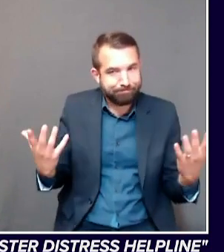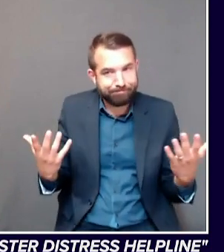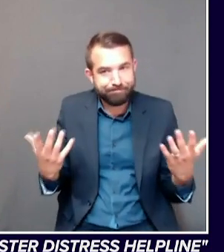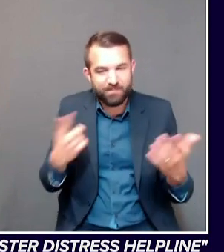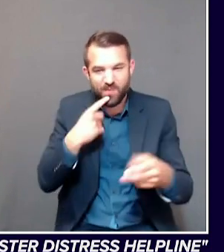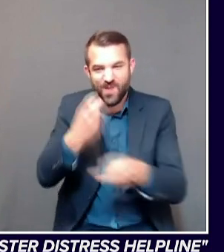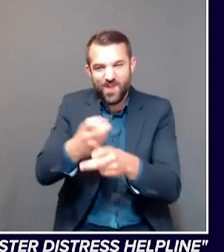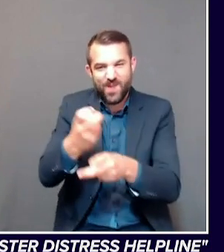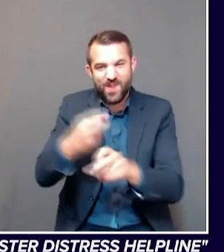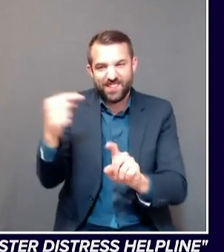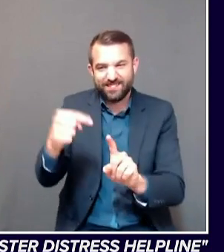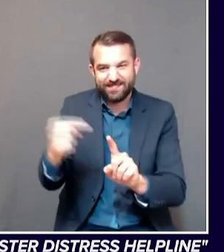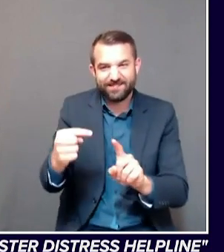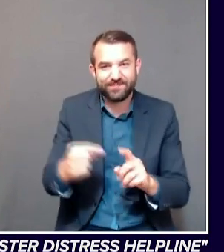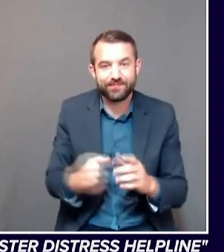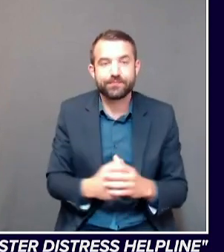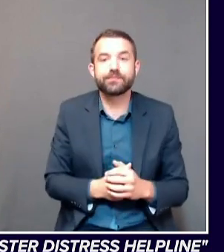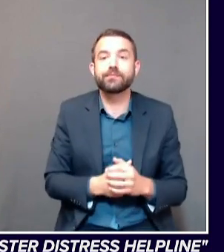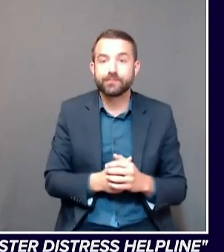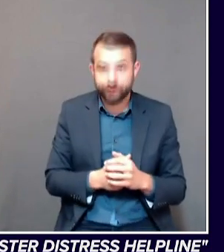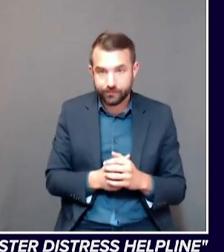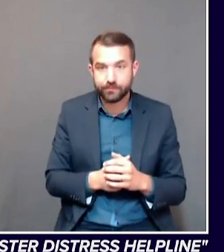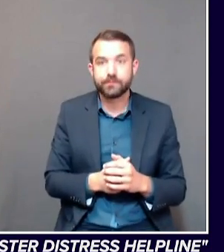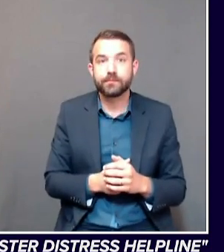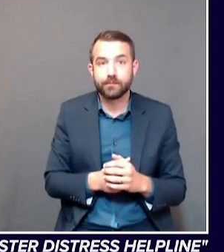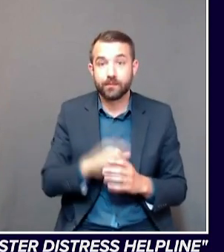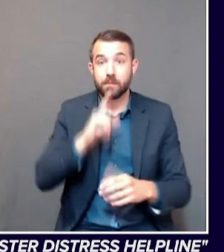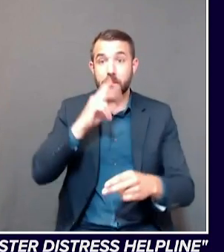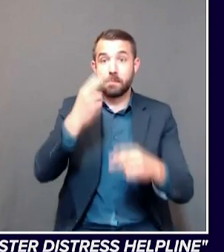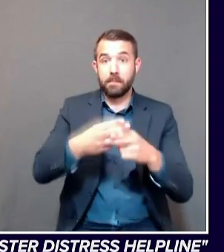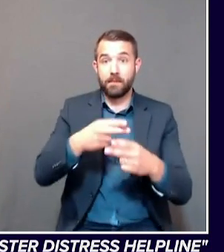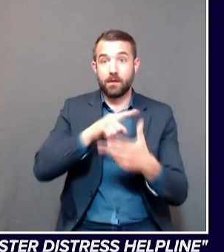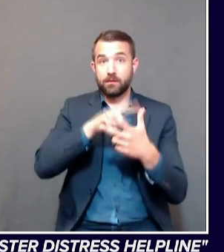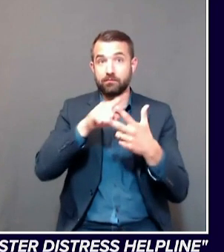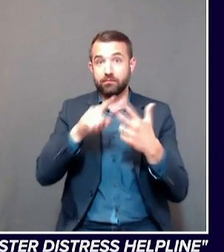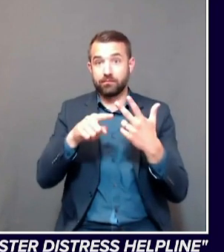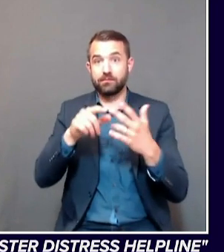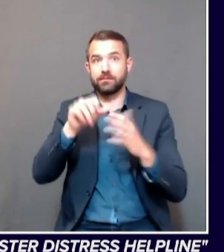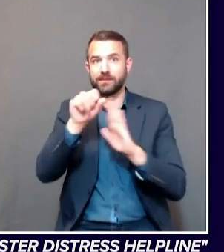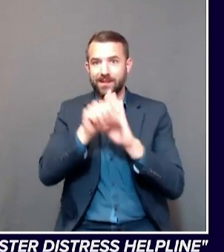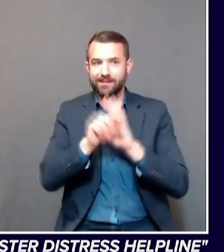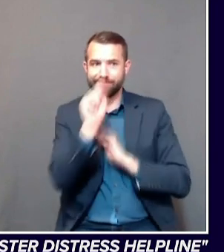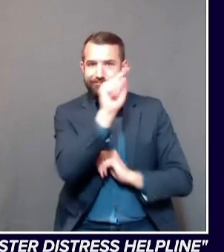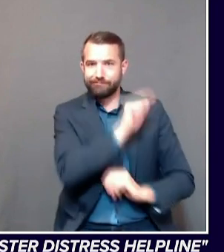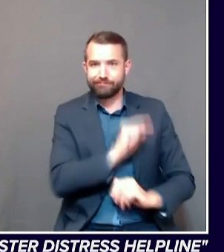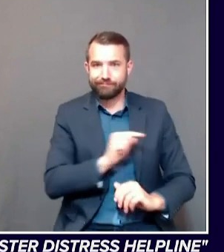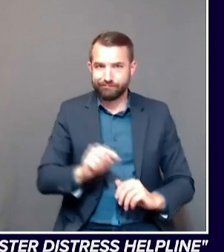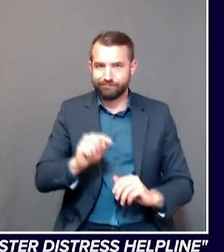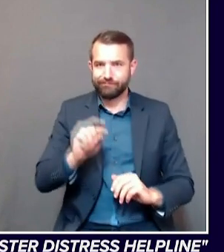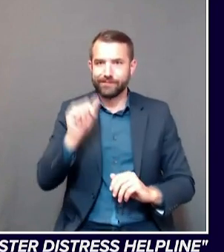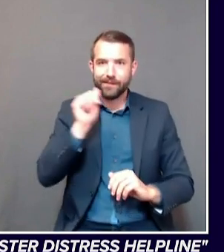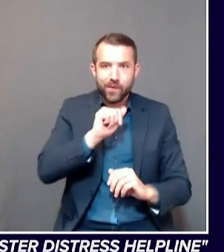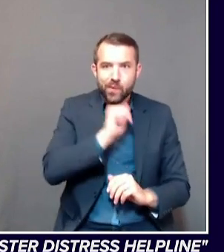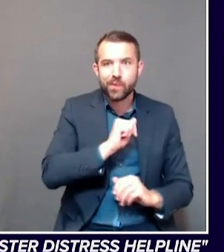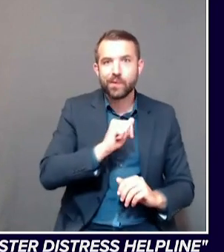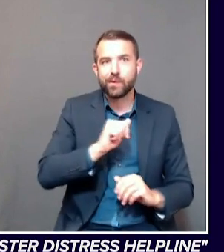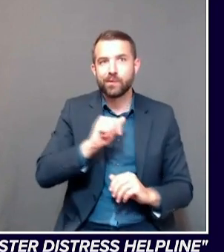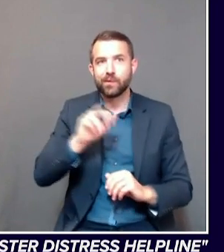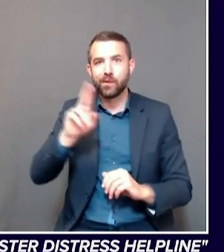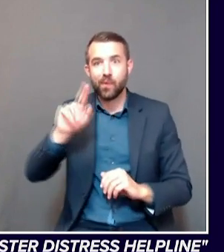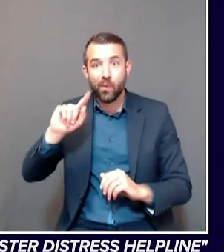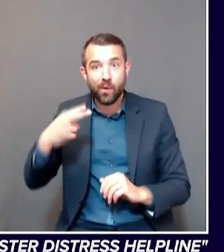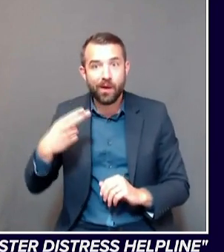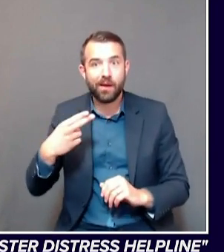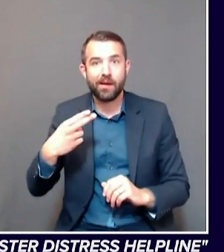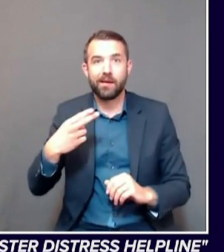this outbreak. That being said, the states that you noted, as well as some additional states, Arizona and Utah, among